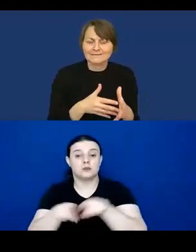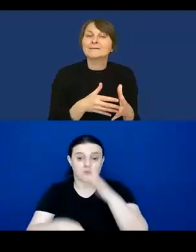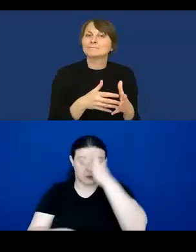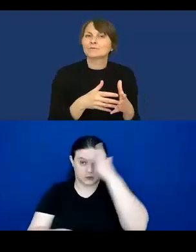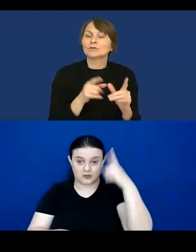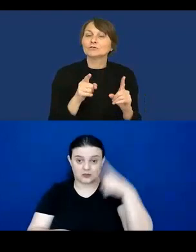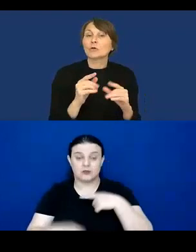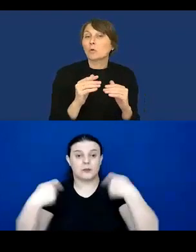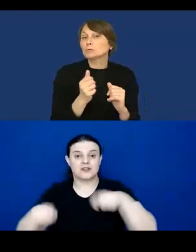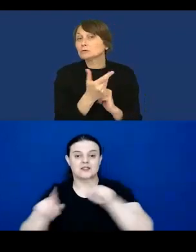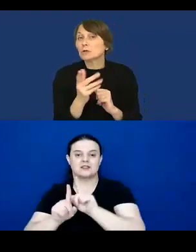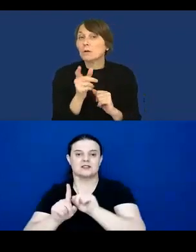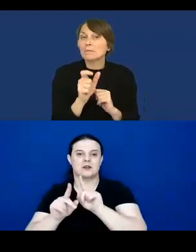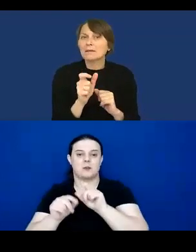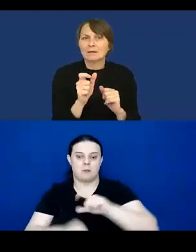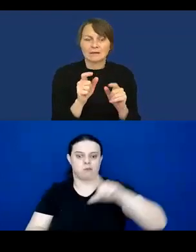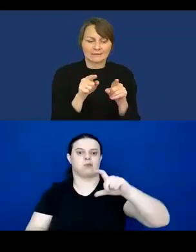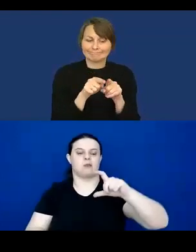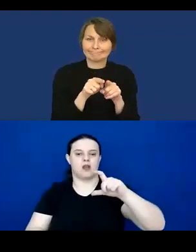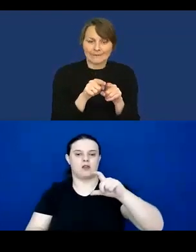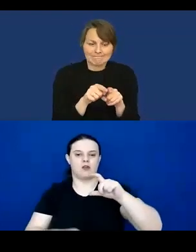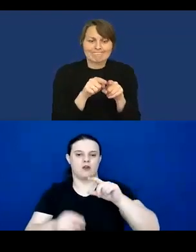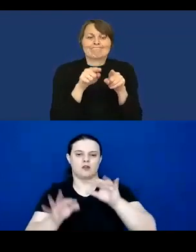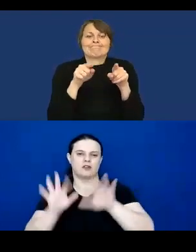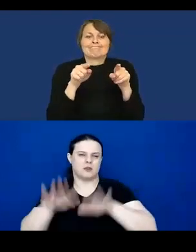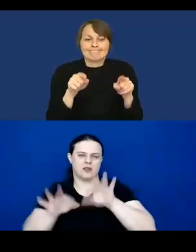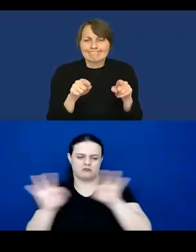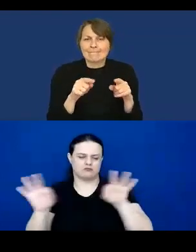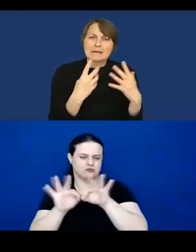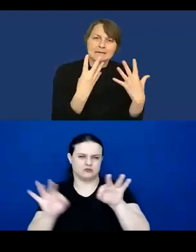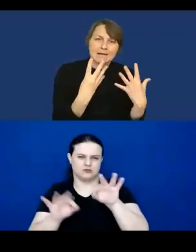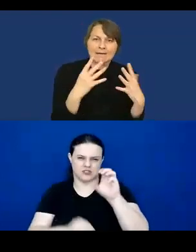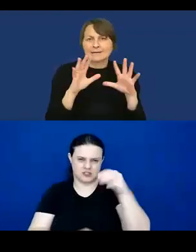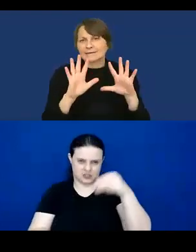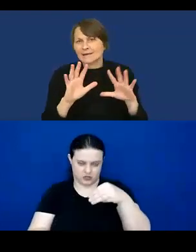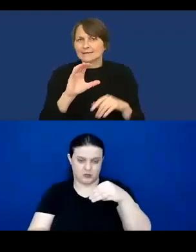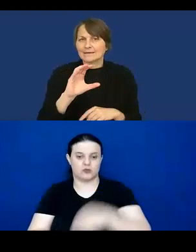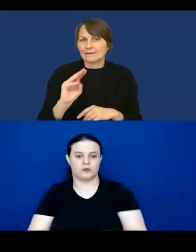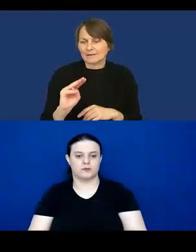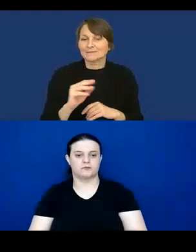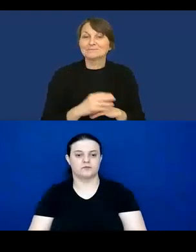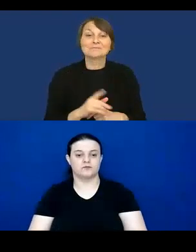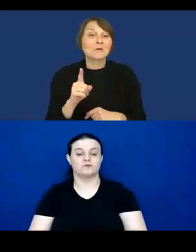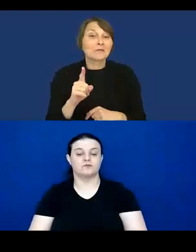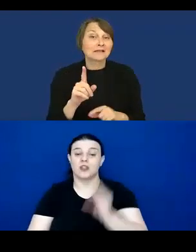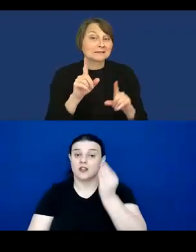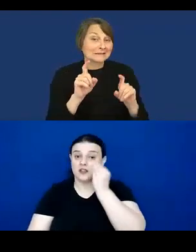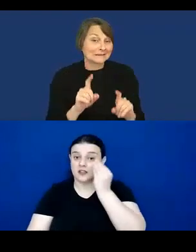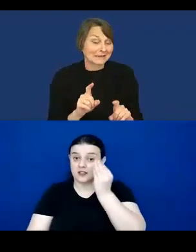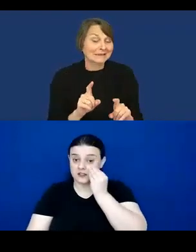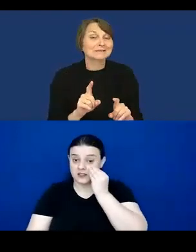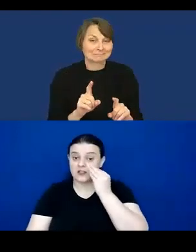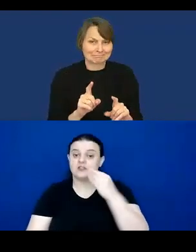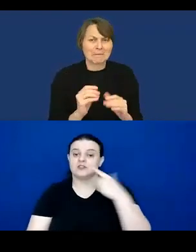distance, like 9 or 10 centimeters. This is an experiment we often do in courses,